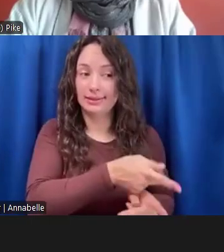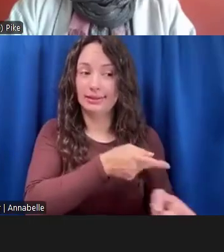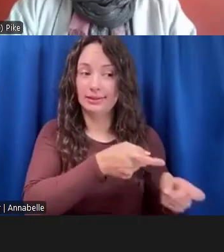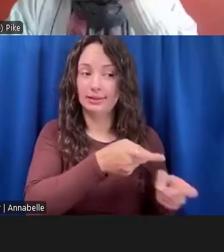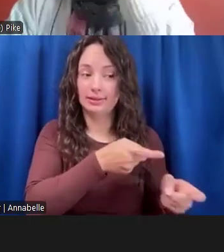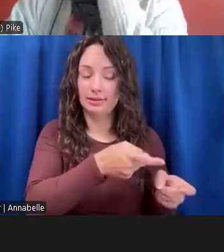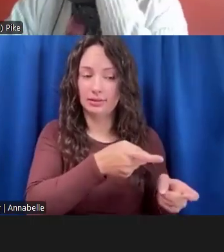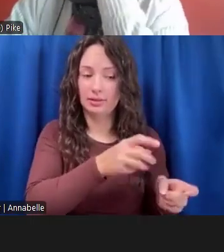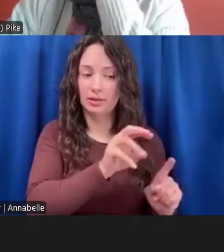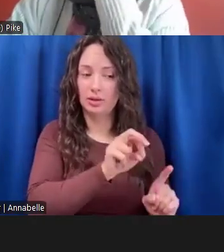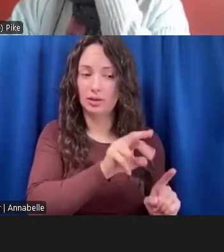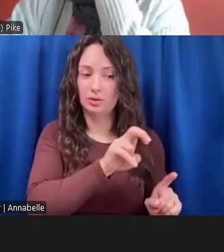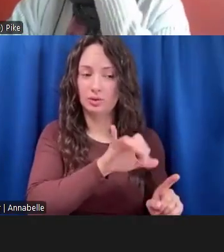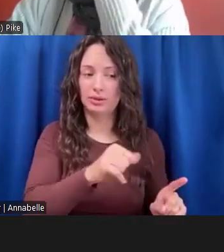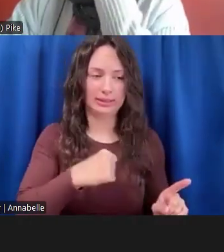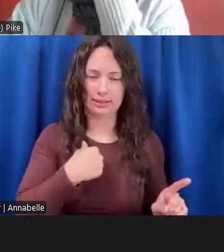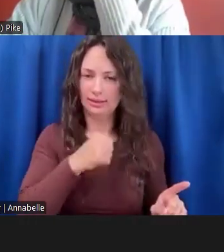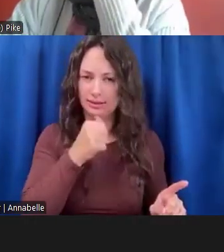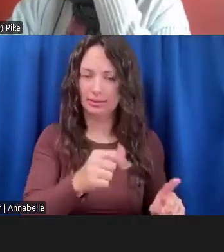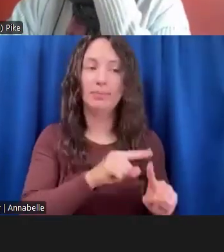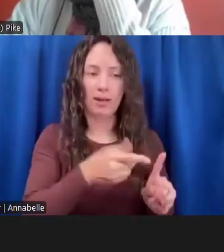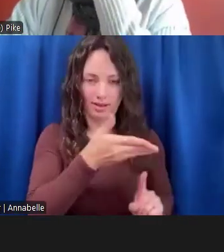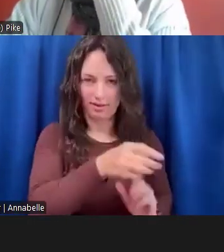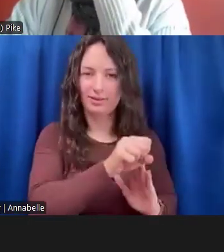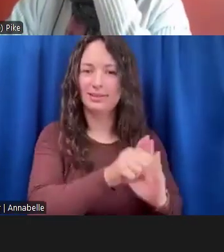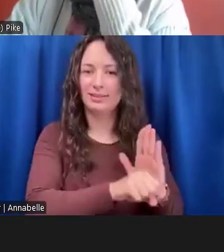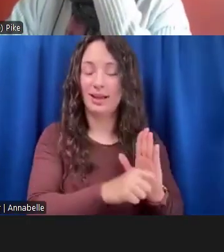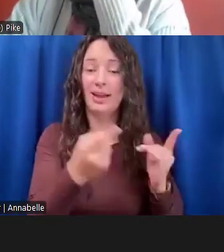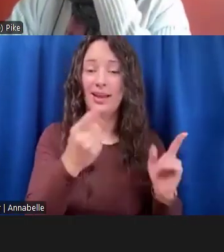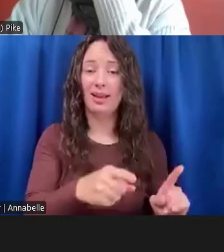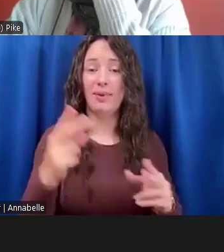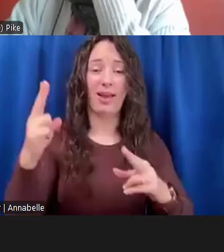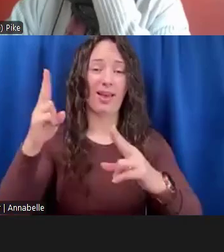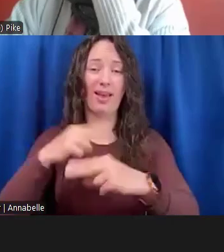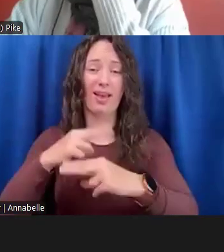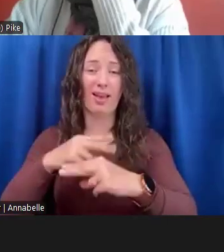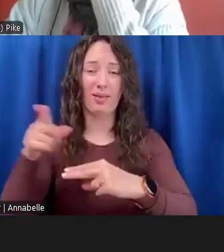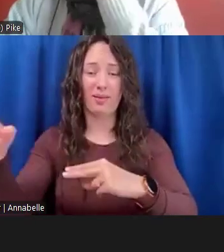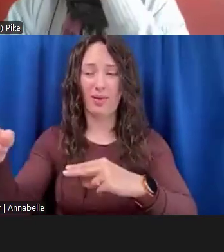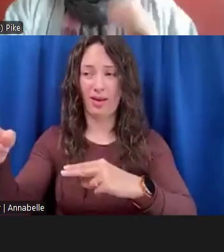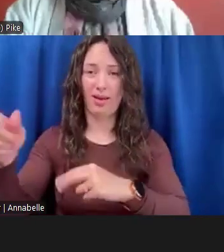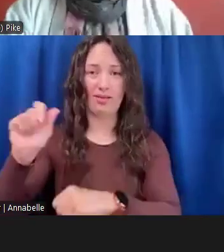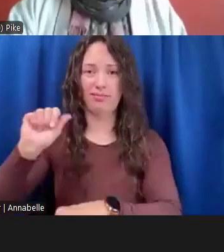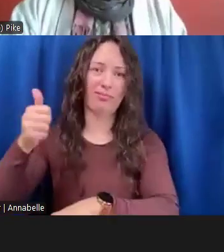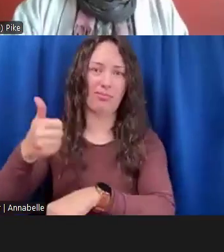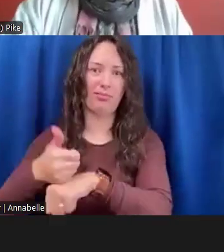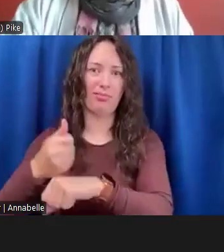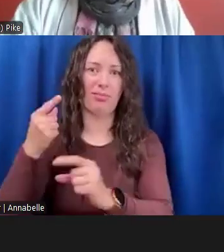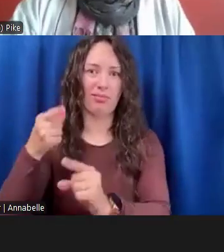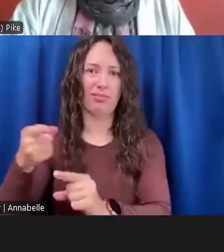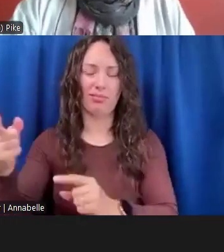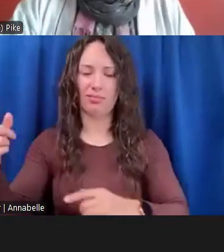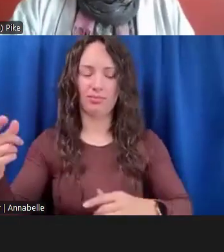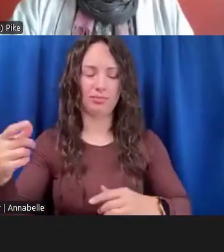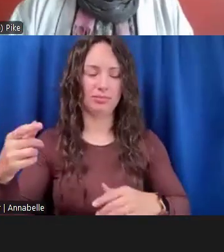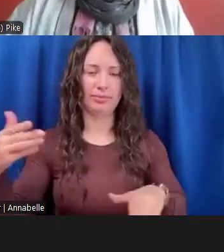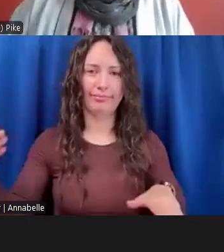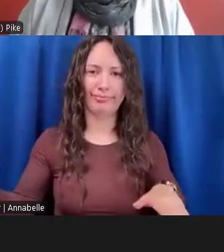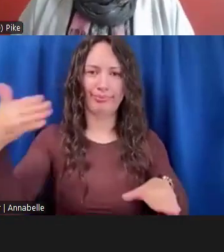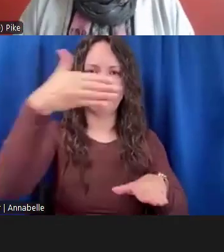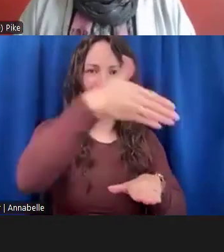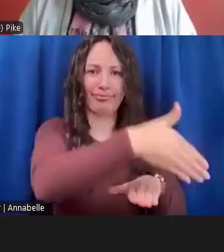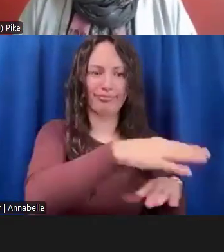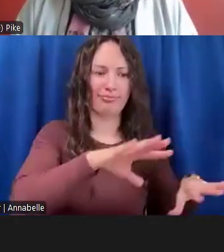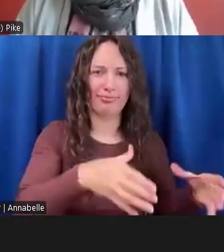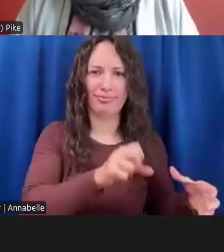had a highway was going to go right through the middle of our nursery, so we had to really fight to be able to get that nursery to build a